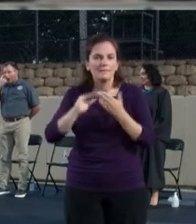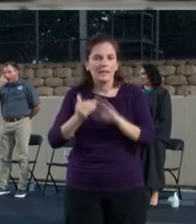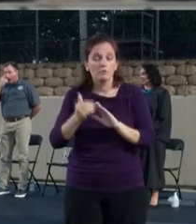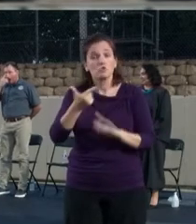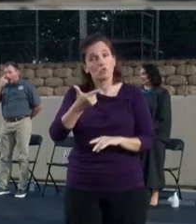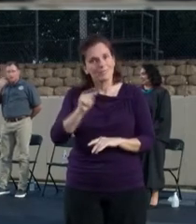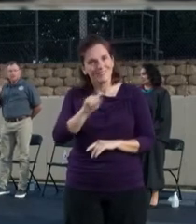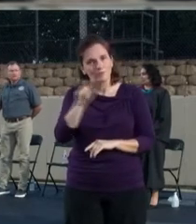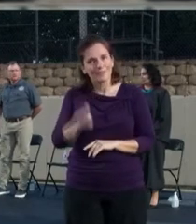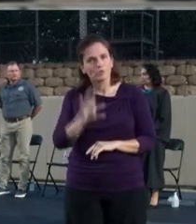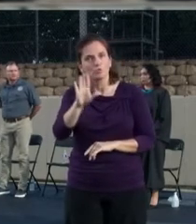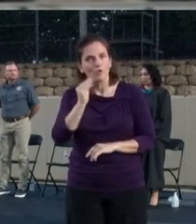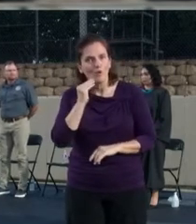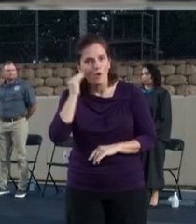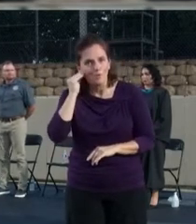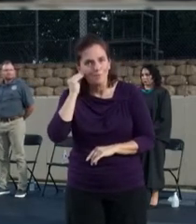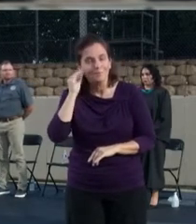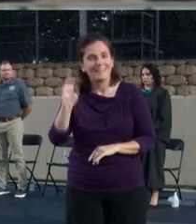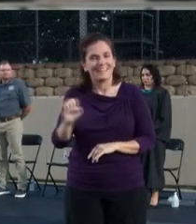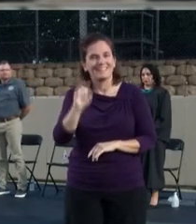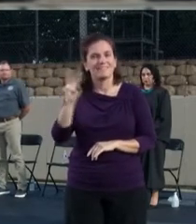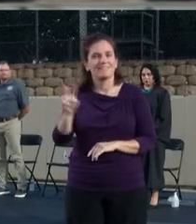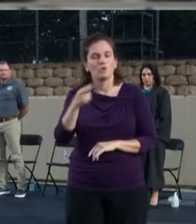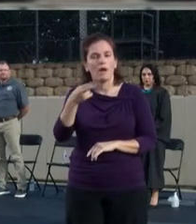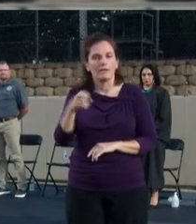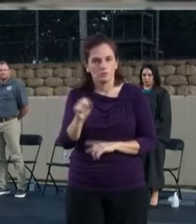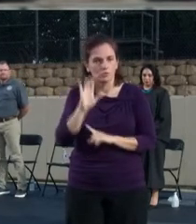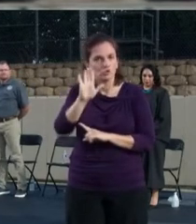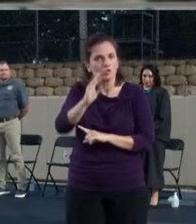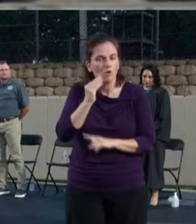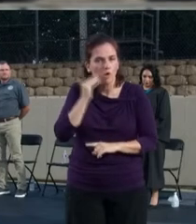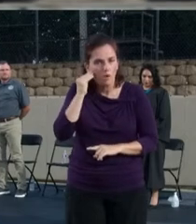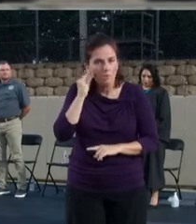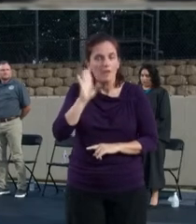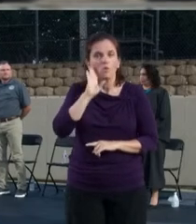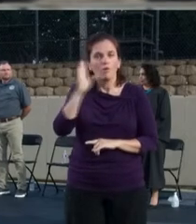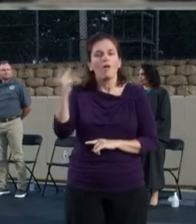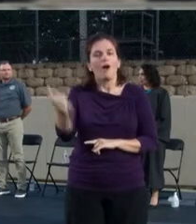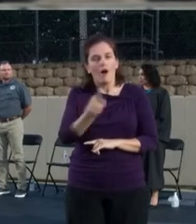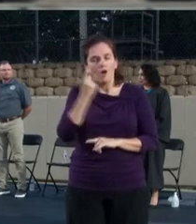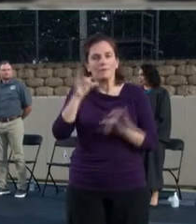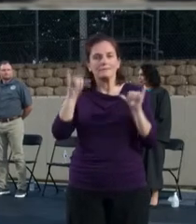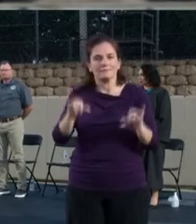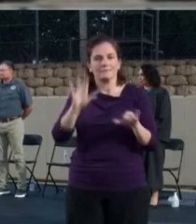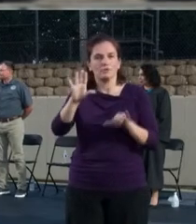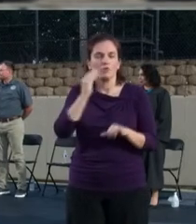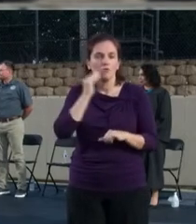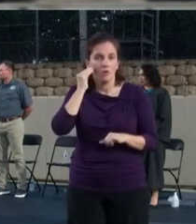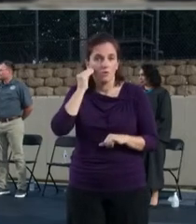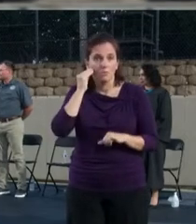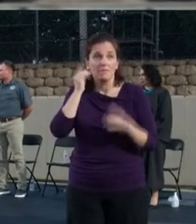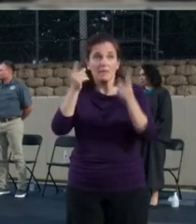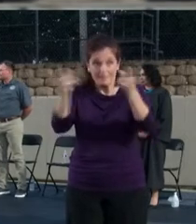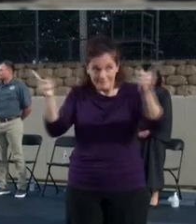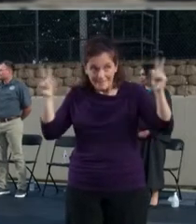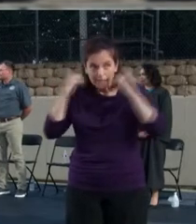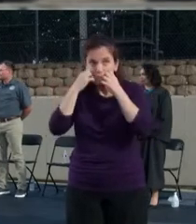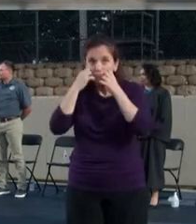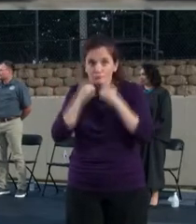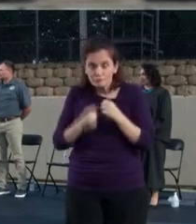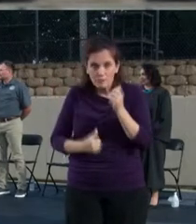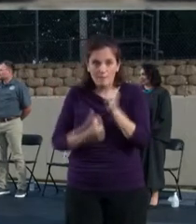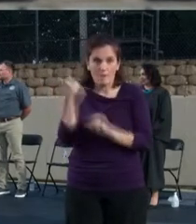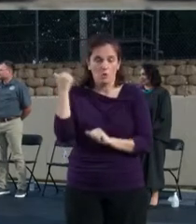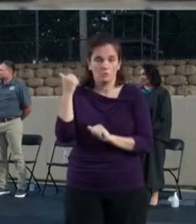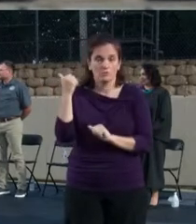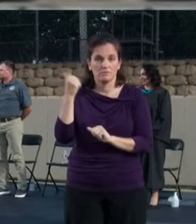your home. Eastview High School is your home. It will always be your home. And no one will ever love you more than your hometown. And